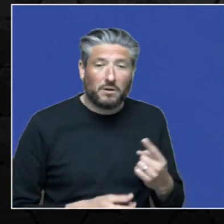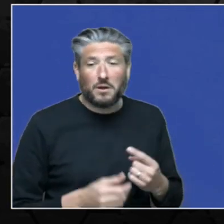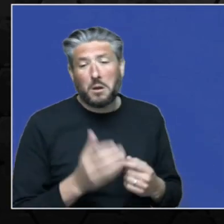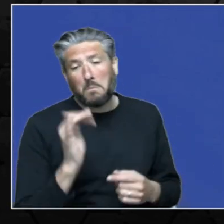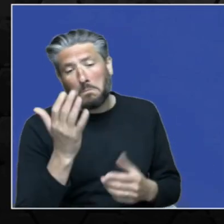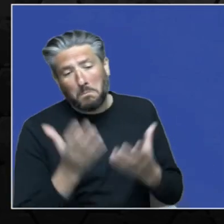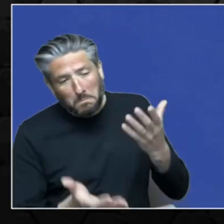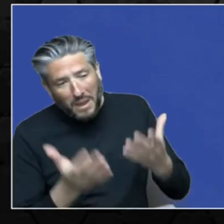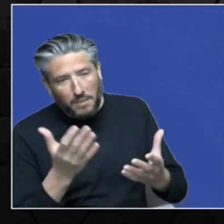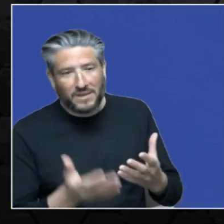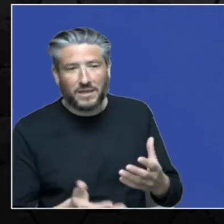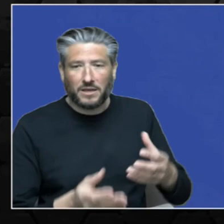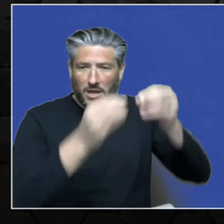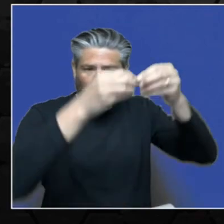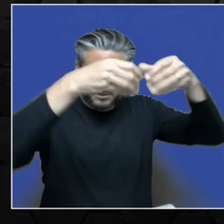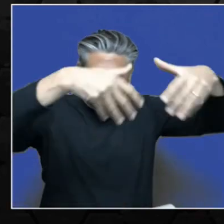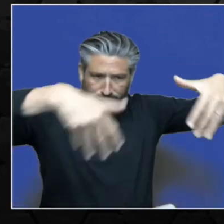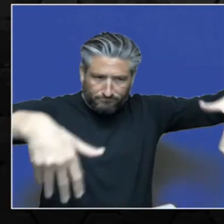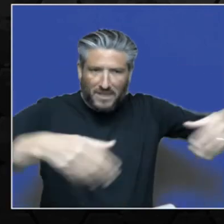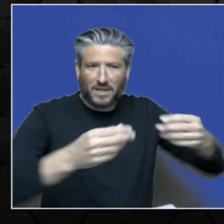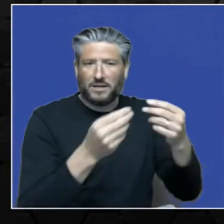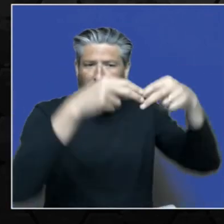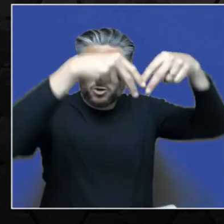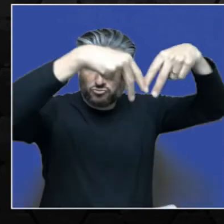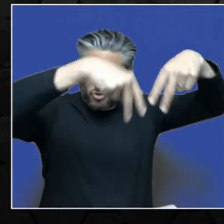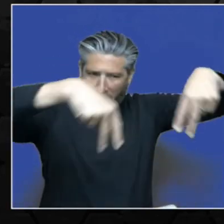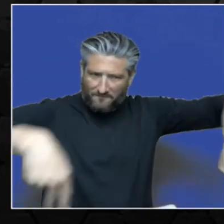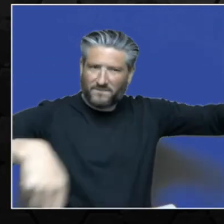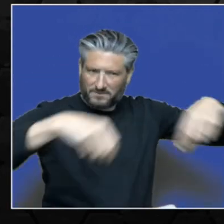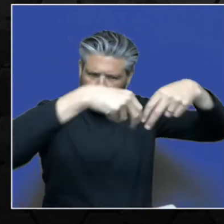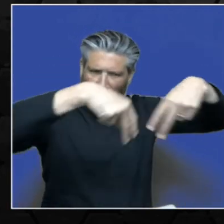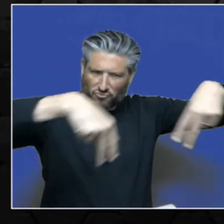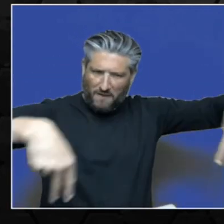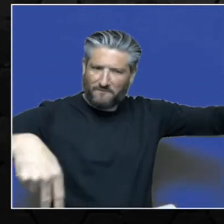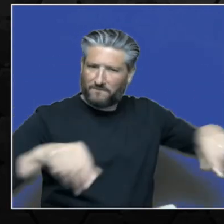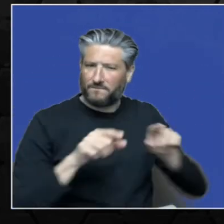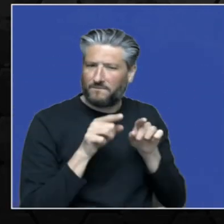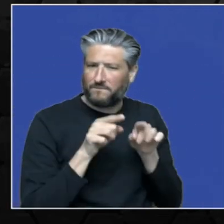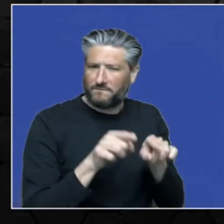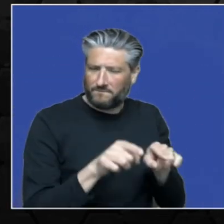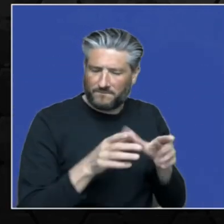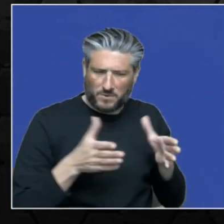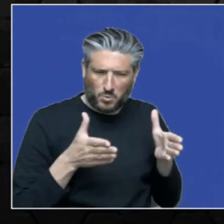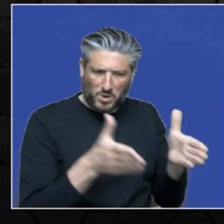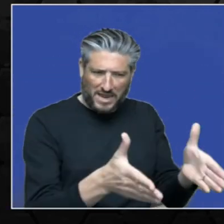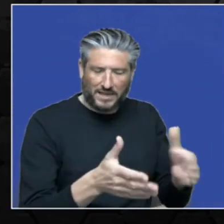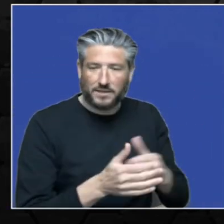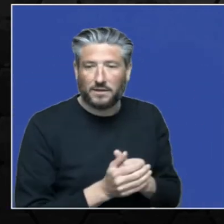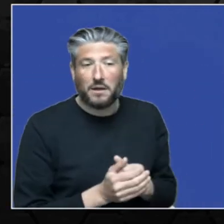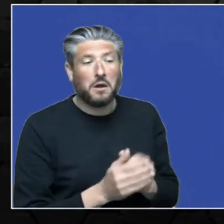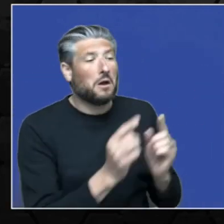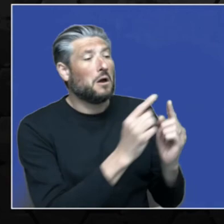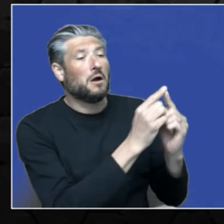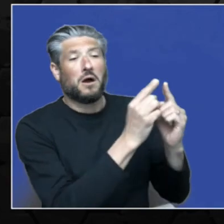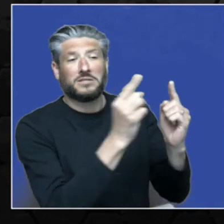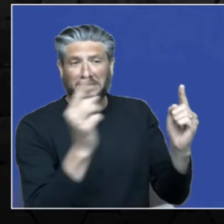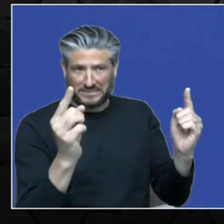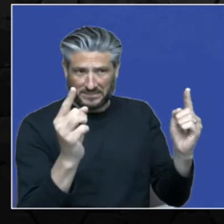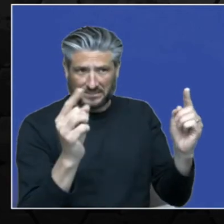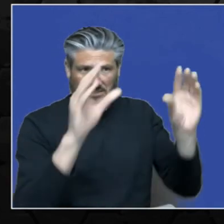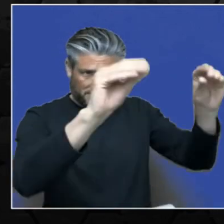you take it from a tree side, actually, sorry, I'm getting confused with that. So when you're taking the sentence in a tree form and then you're